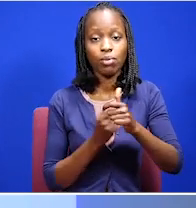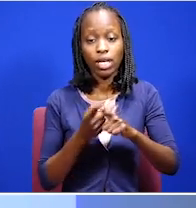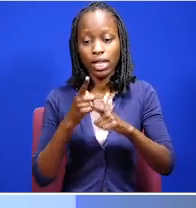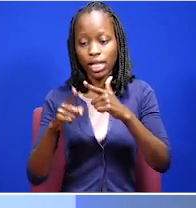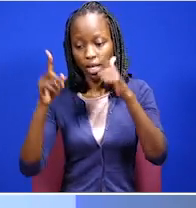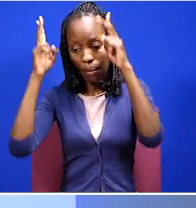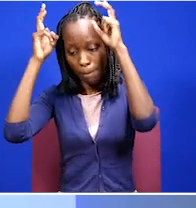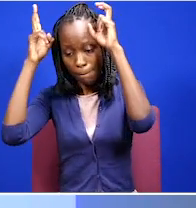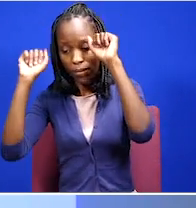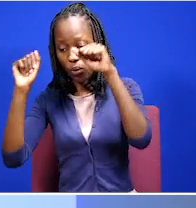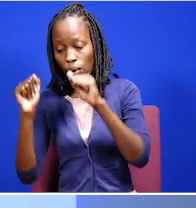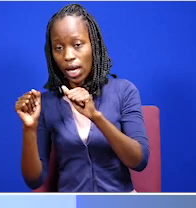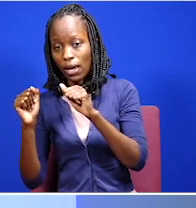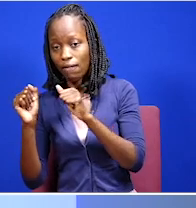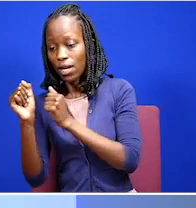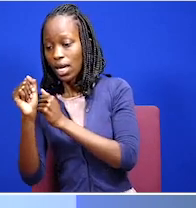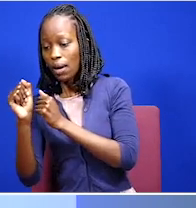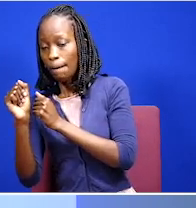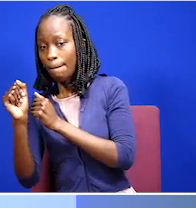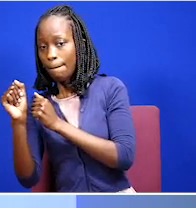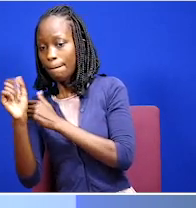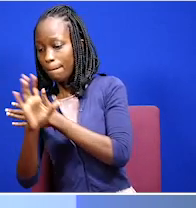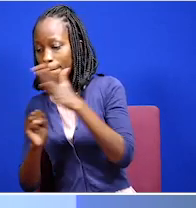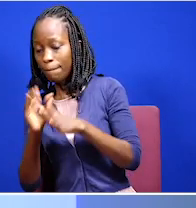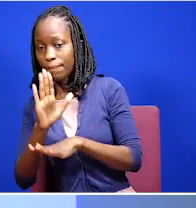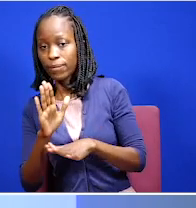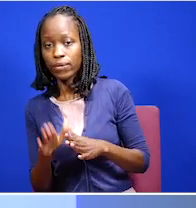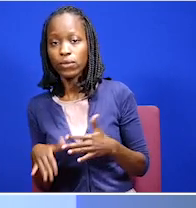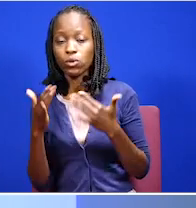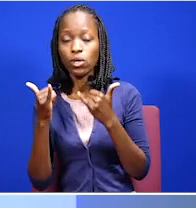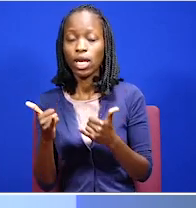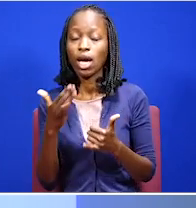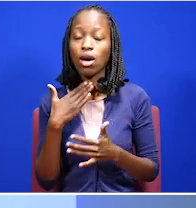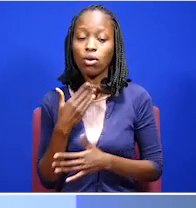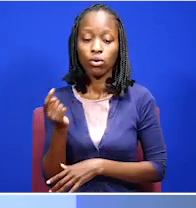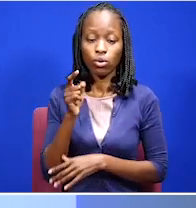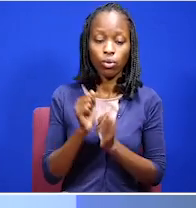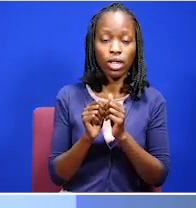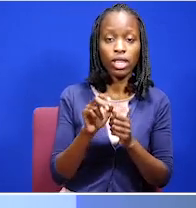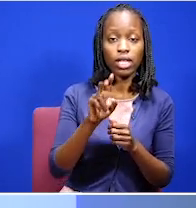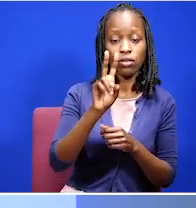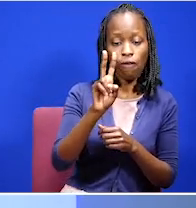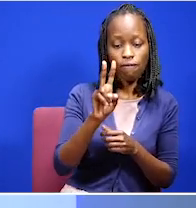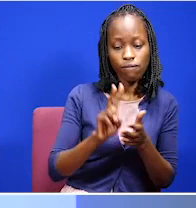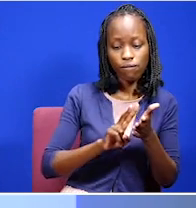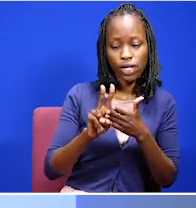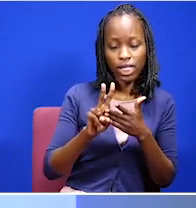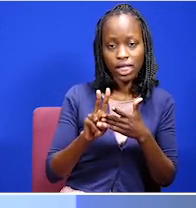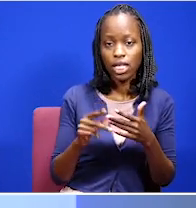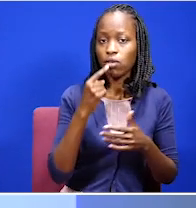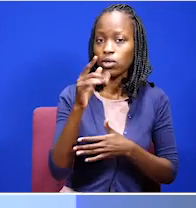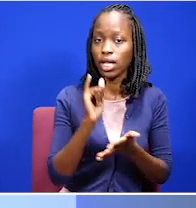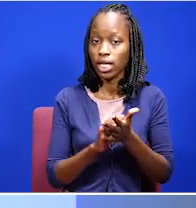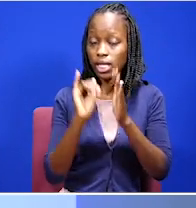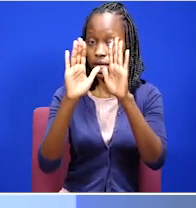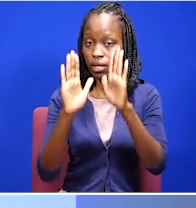backup, Satan would have done him in. And so I come to us just with those two verses, first of all,